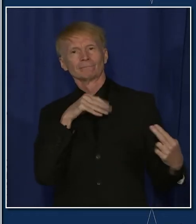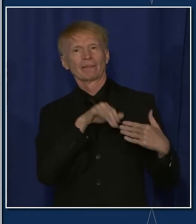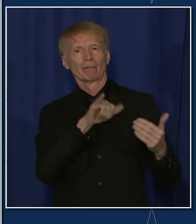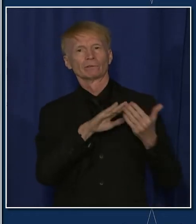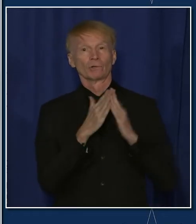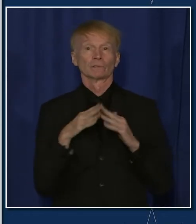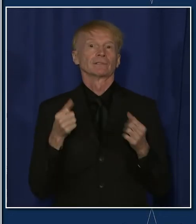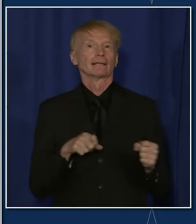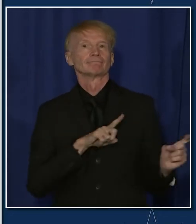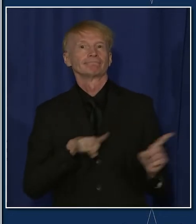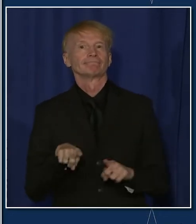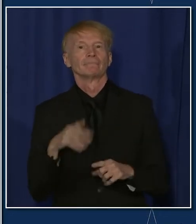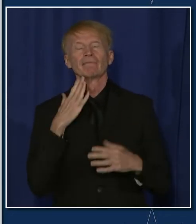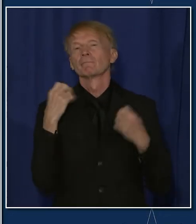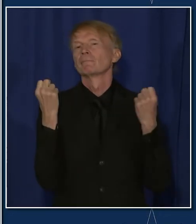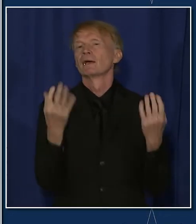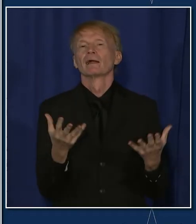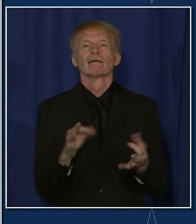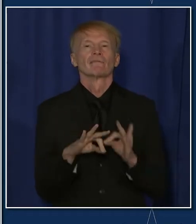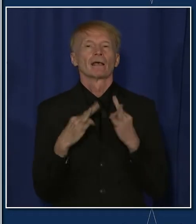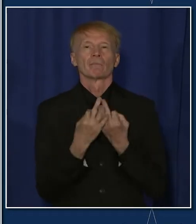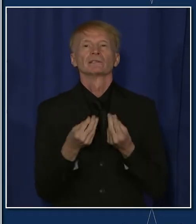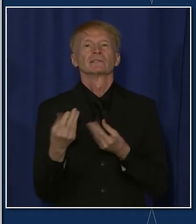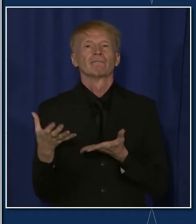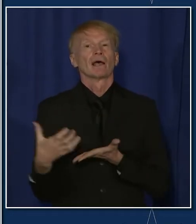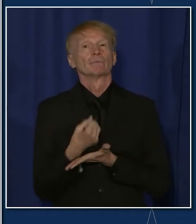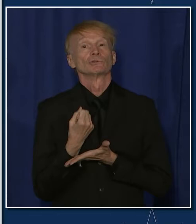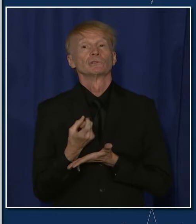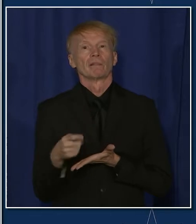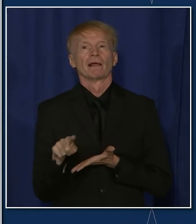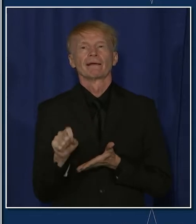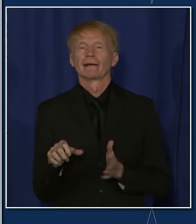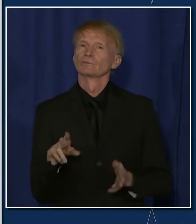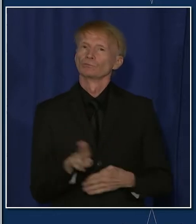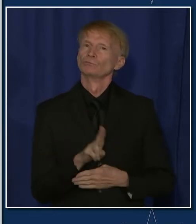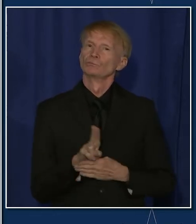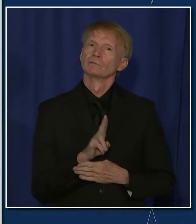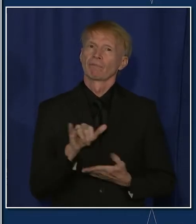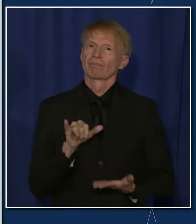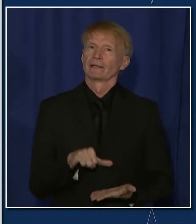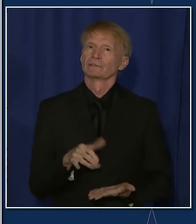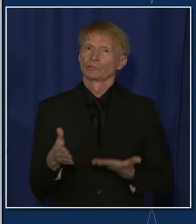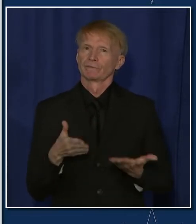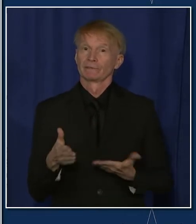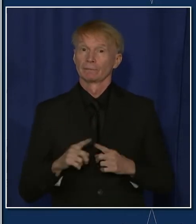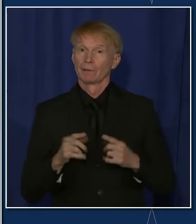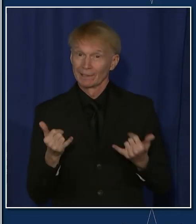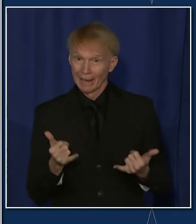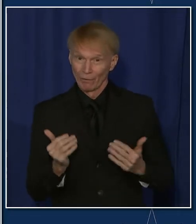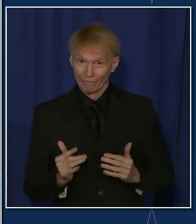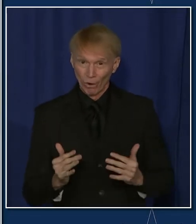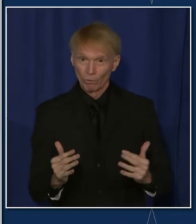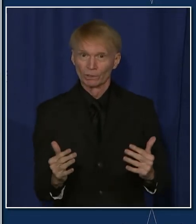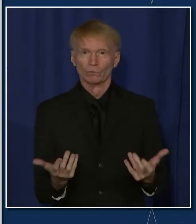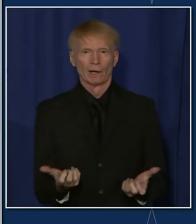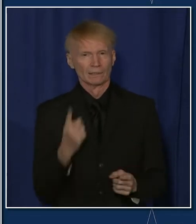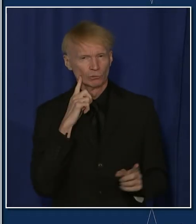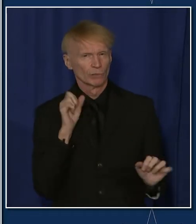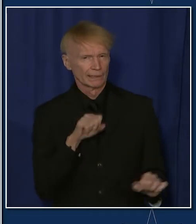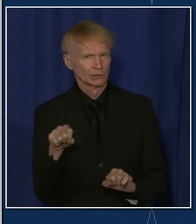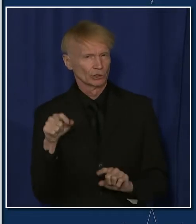going to be a first set of families that, given the opportunity, they would be able to take advantage of this. But now going forward, we want to be very